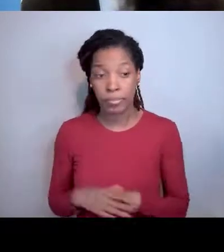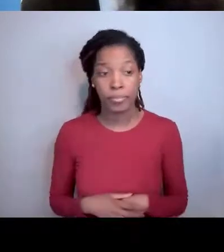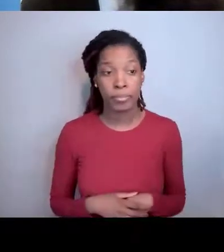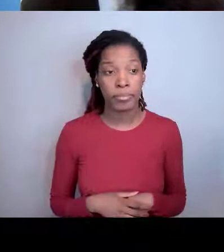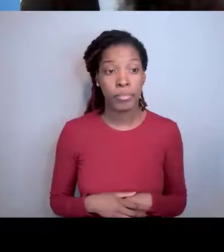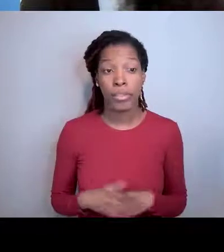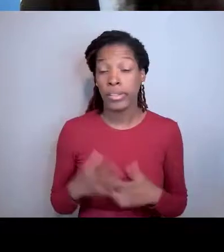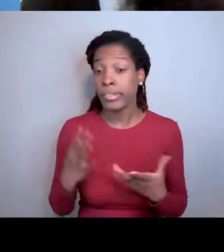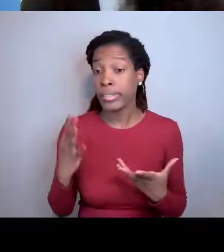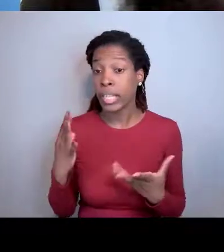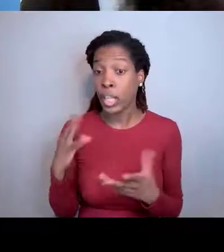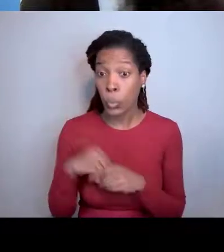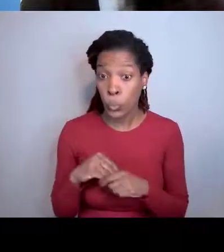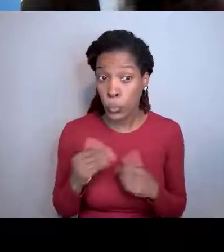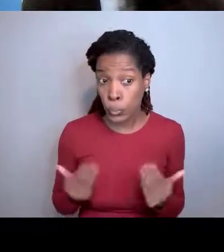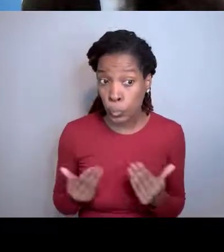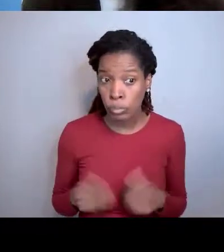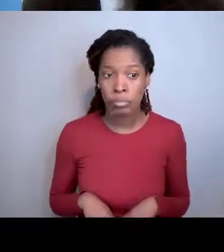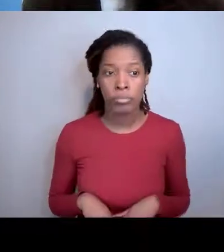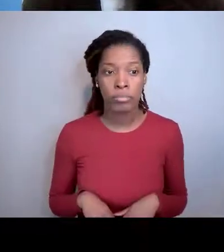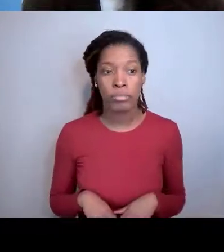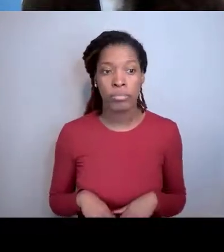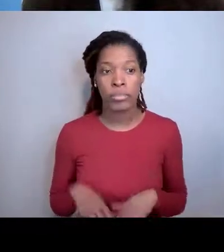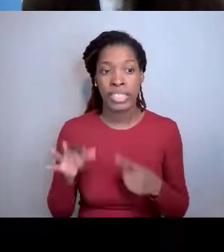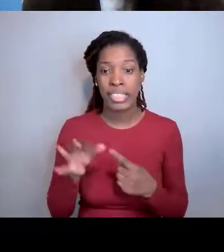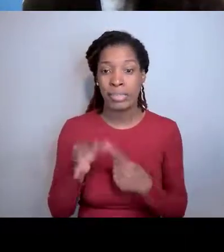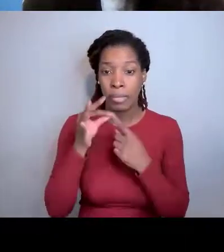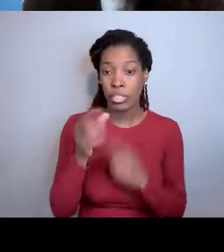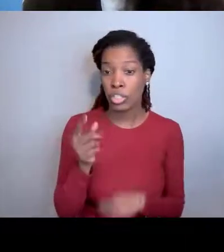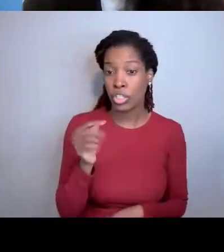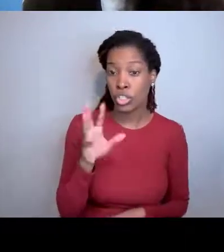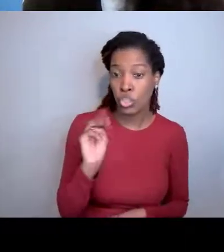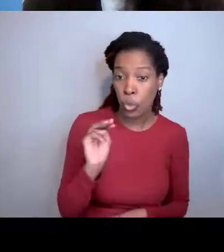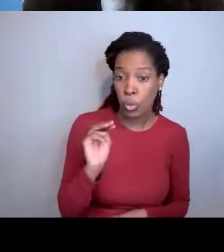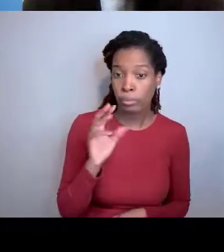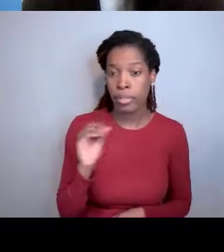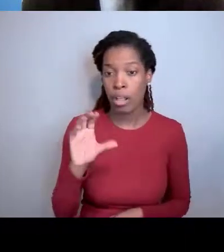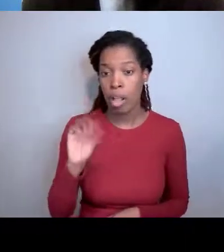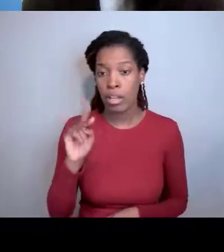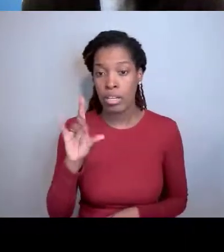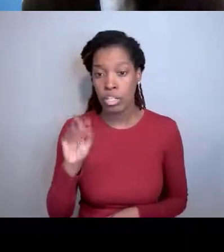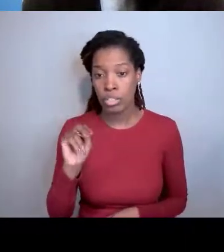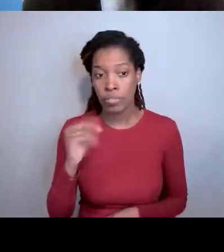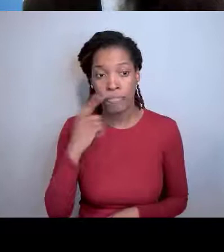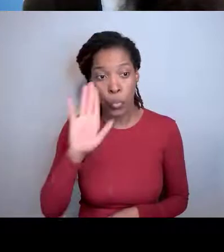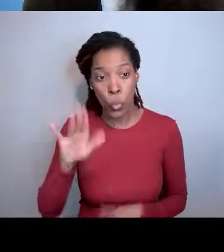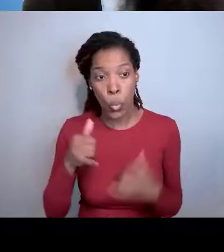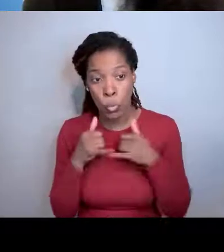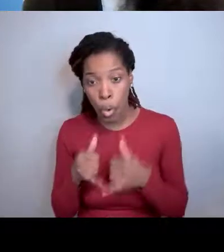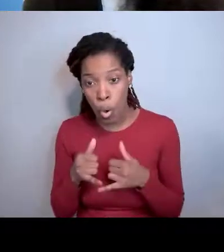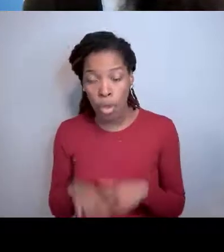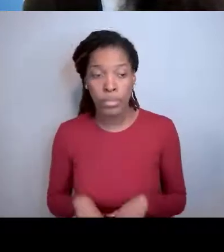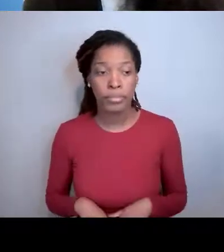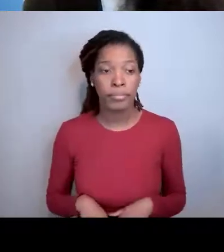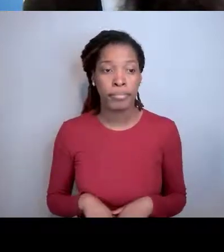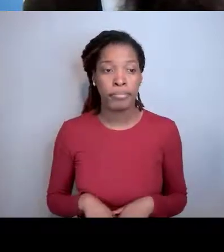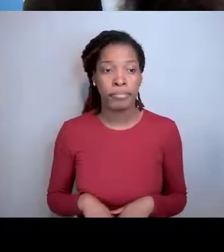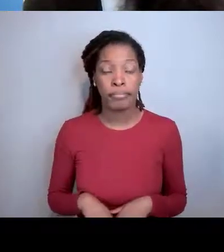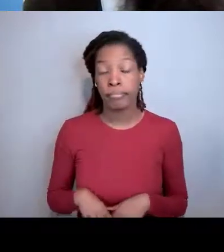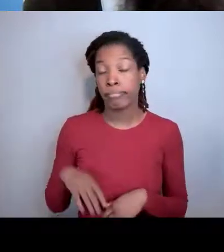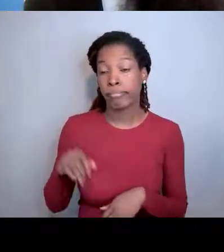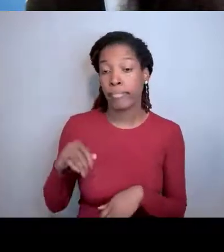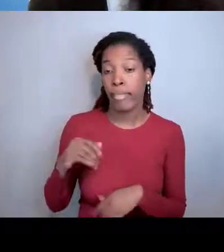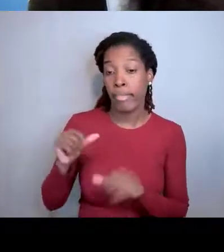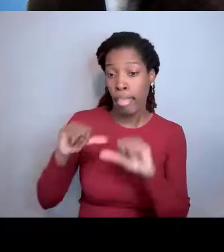include imposing special terms and conditions of the awards. The funding agency may determine